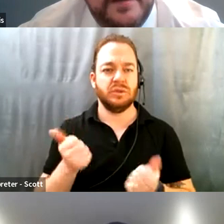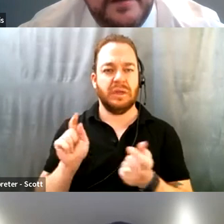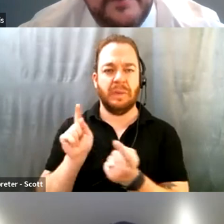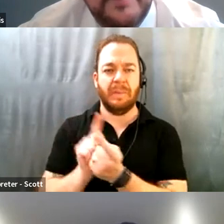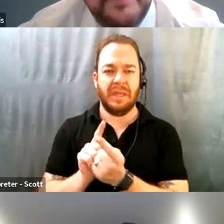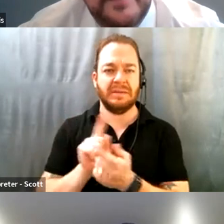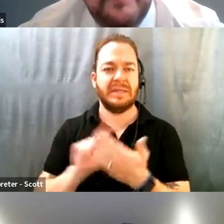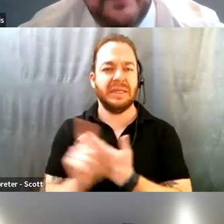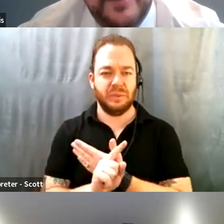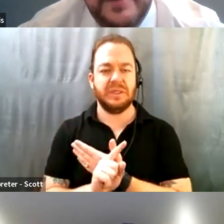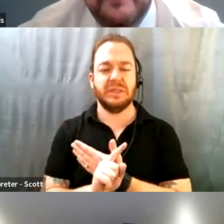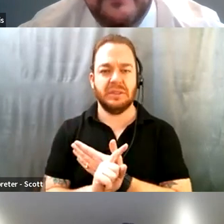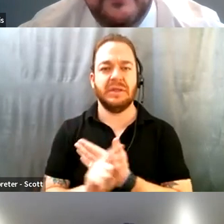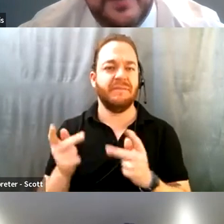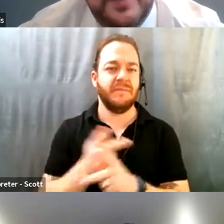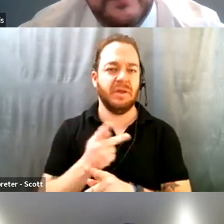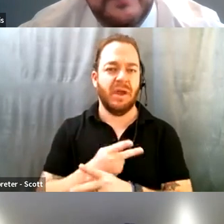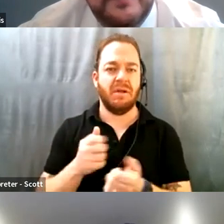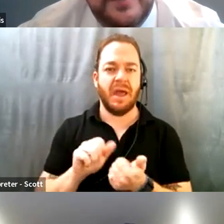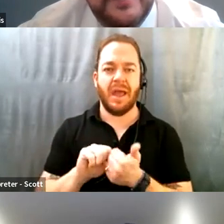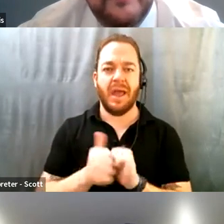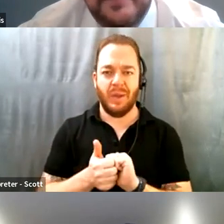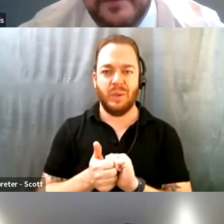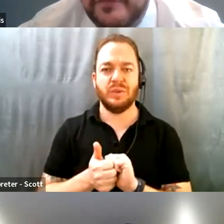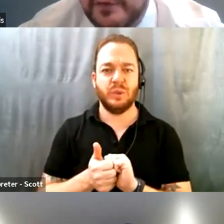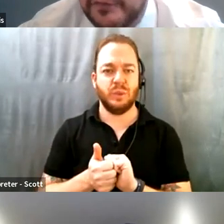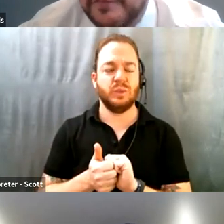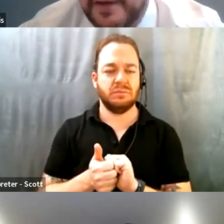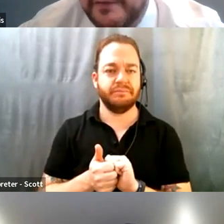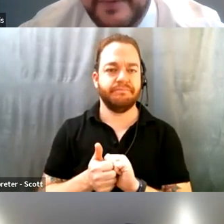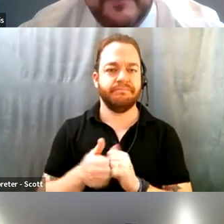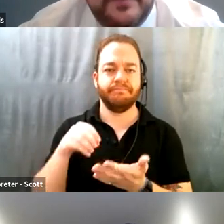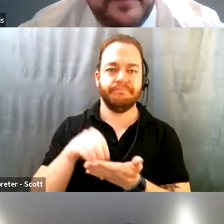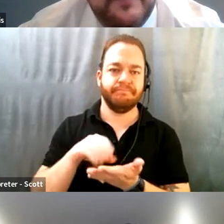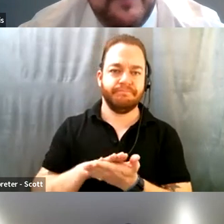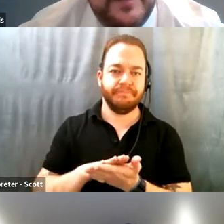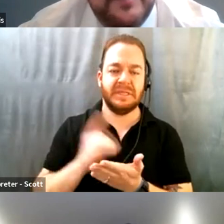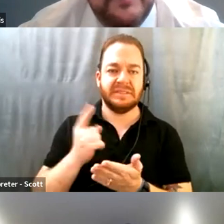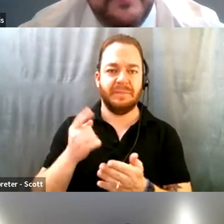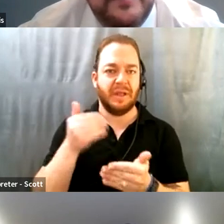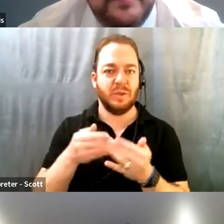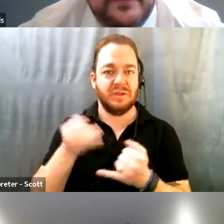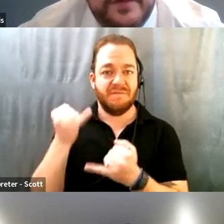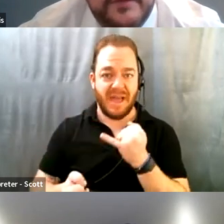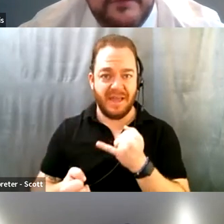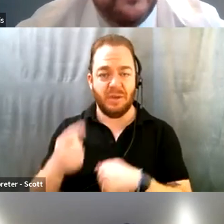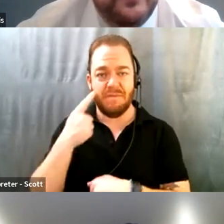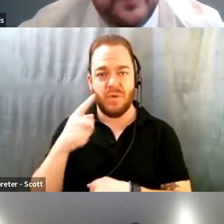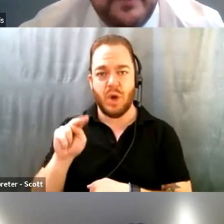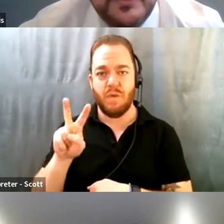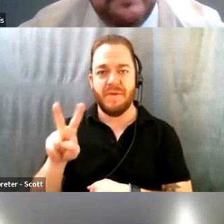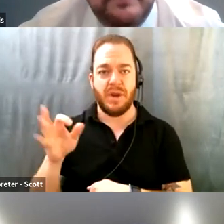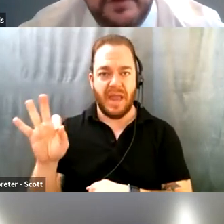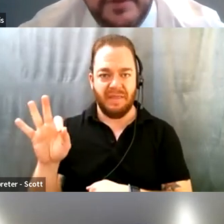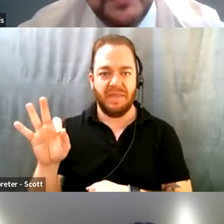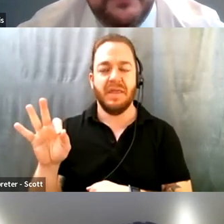week and figure out how to get something as close to final as possible by November 9th. So that the rest of